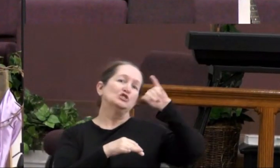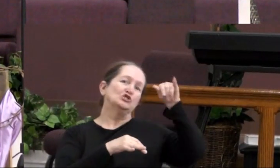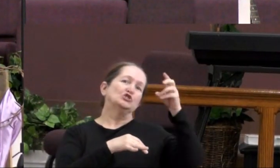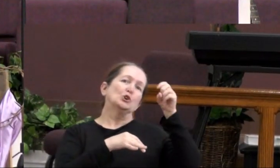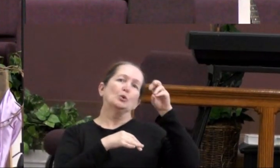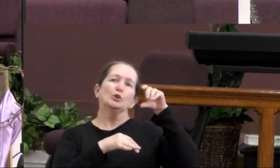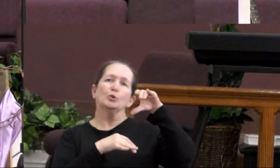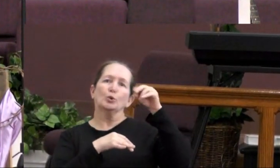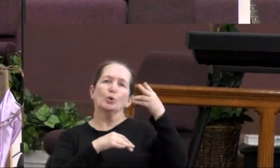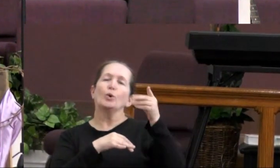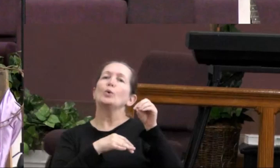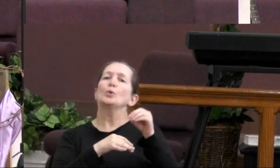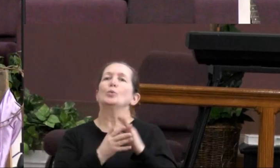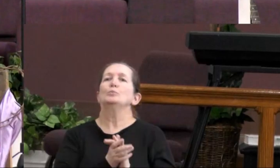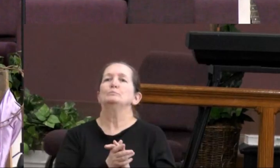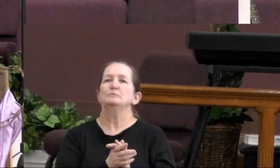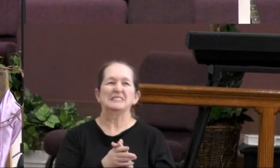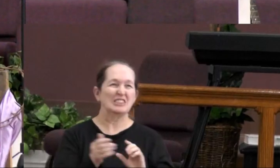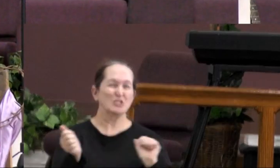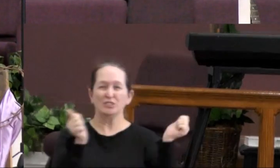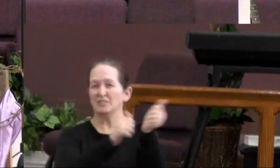to the outer reaches.